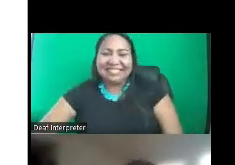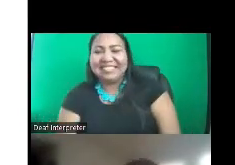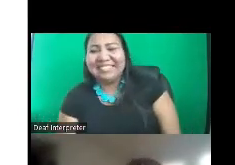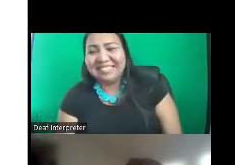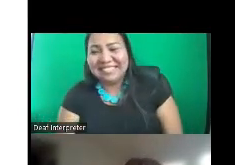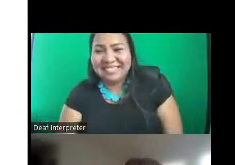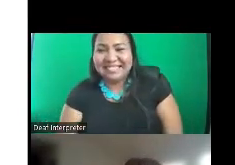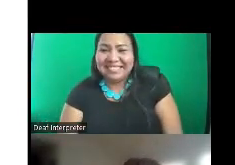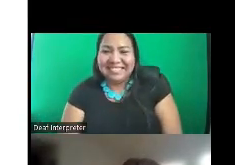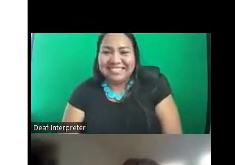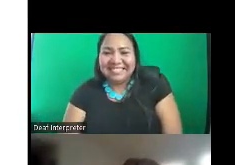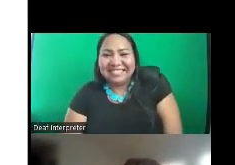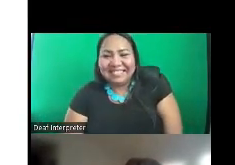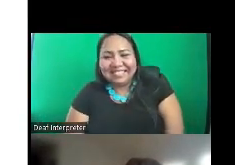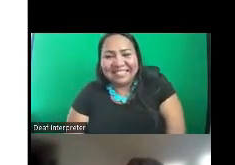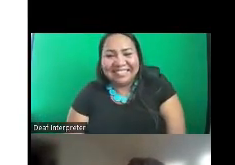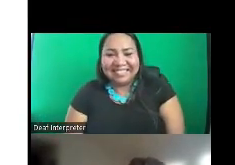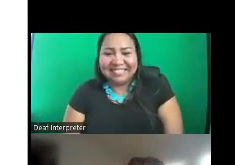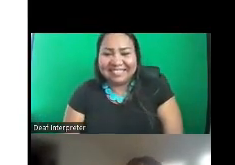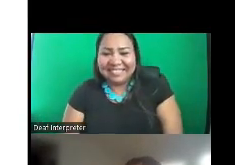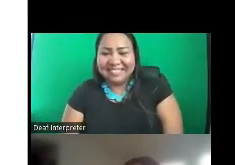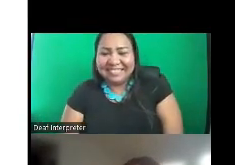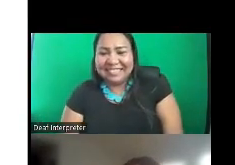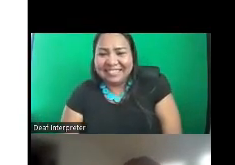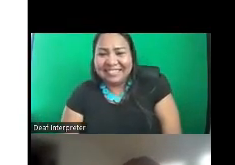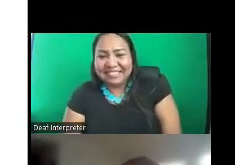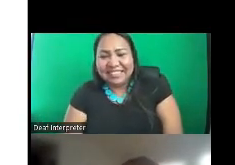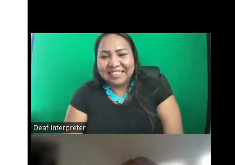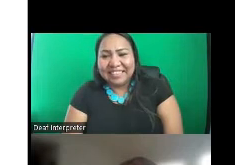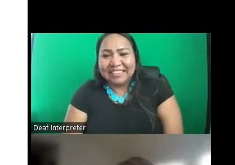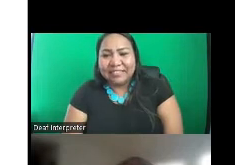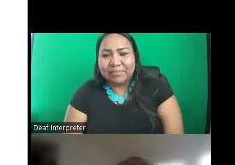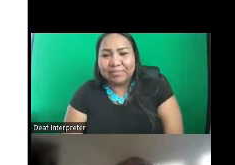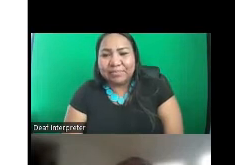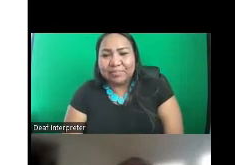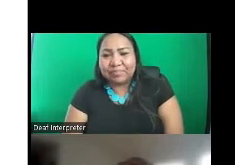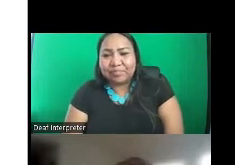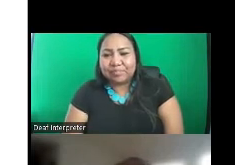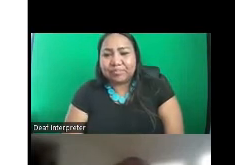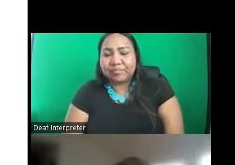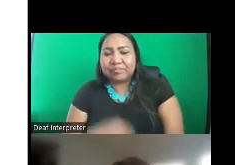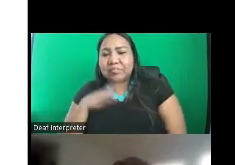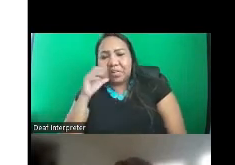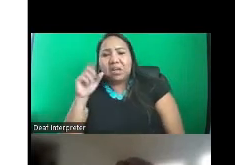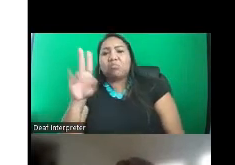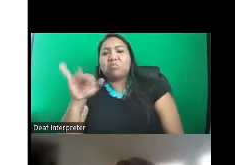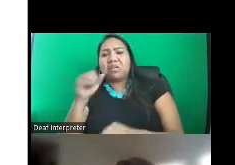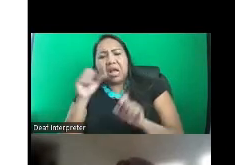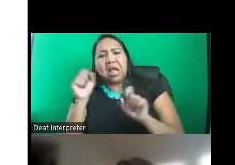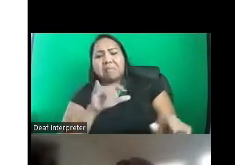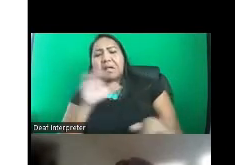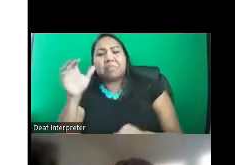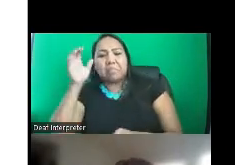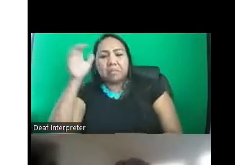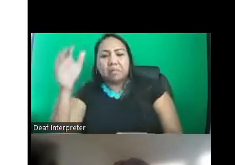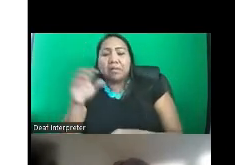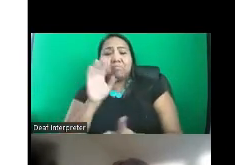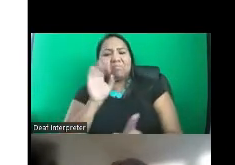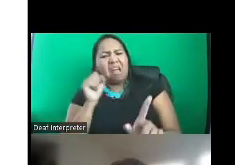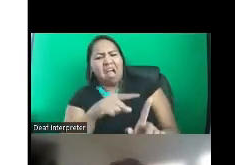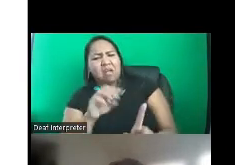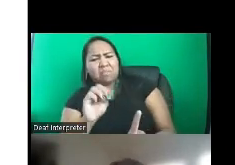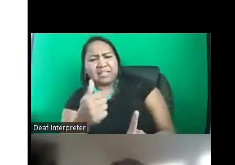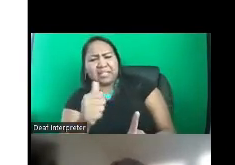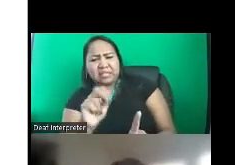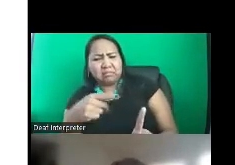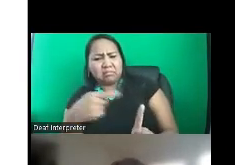So yeah, Megan, let me ask you that same kind of similar question about, you've also been working with that